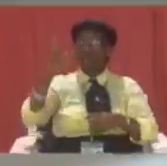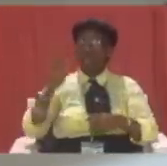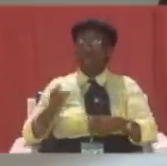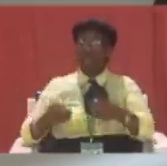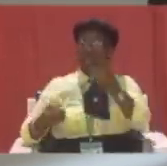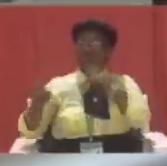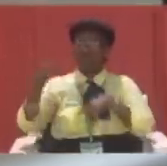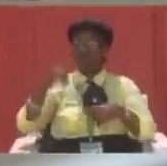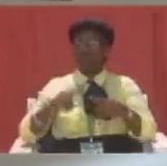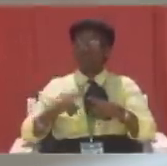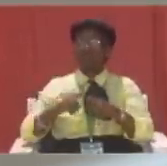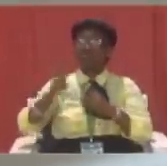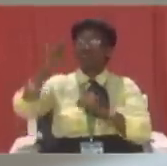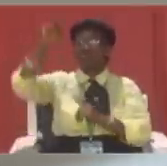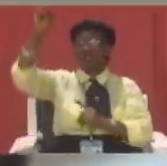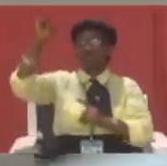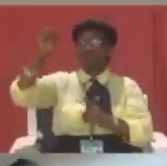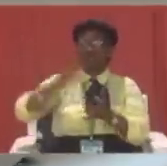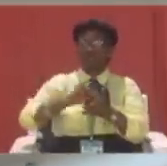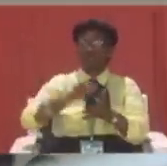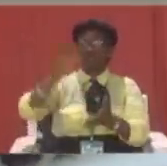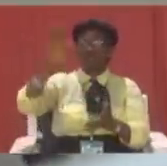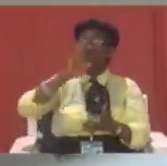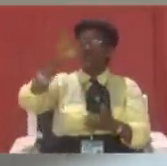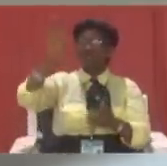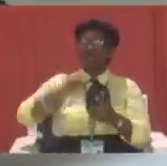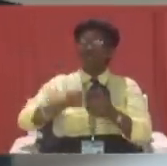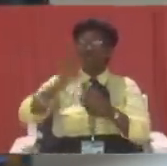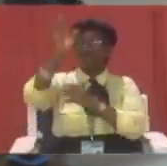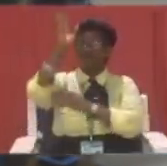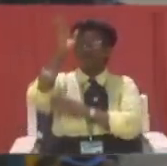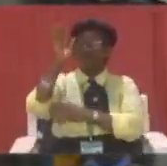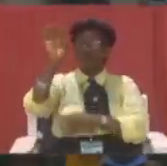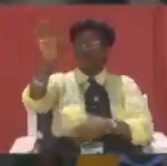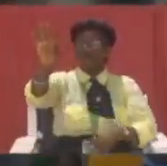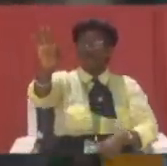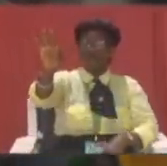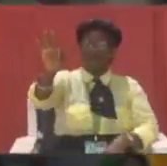Glory be to God. Nine.